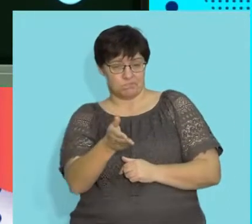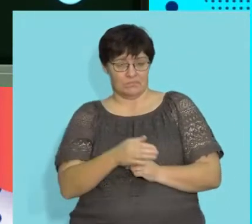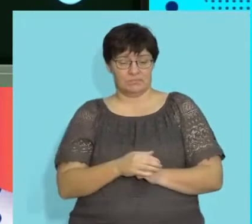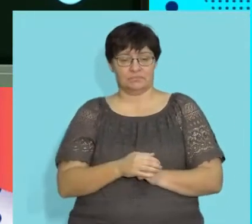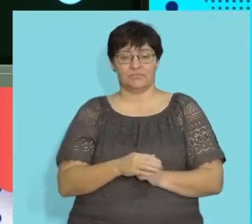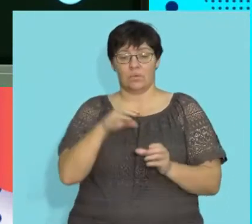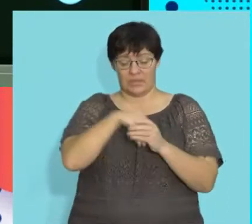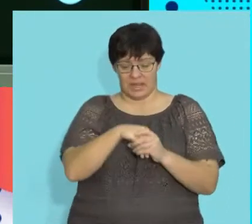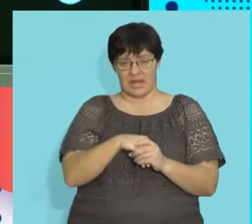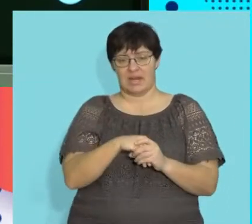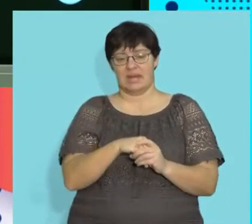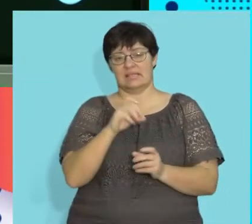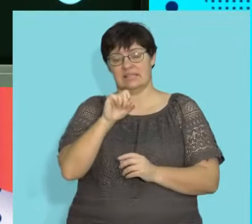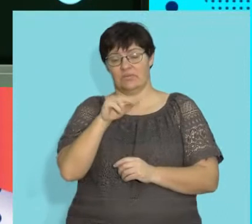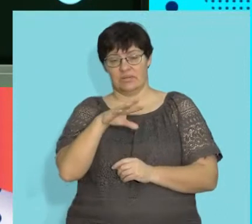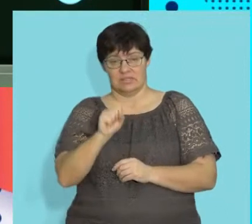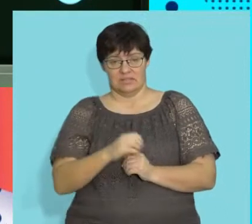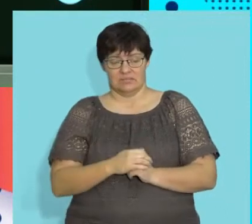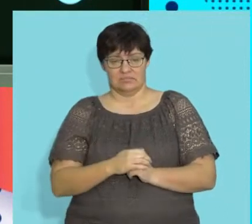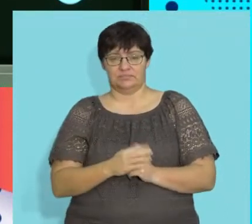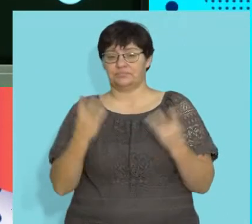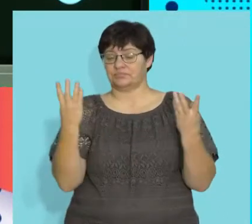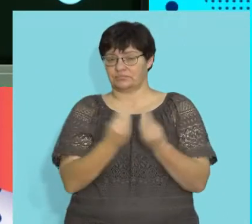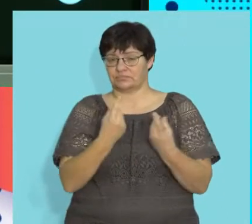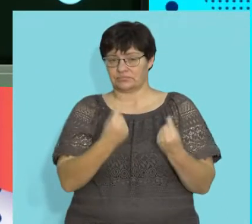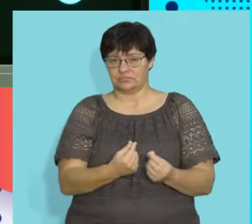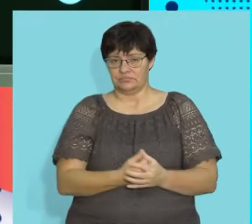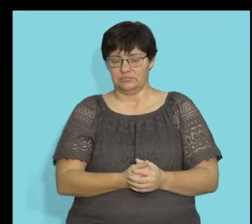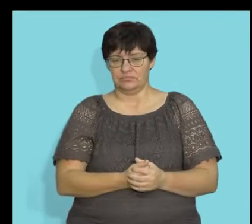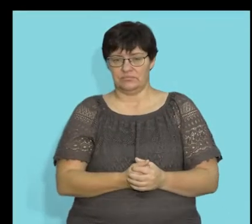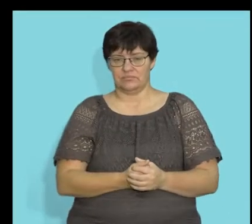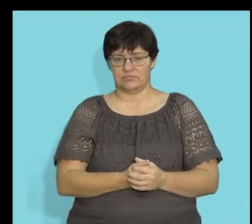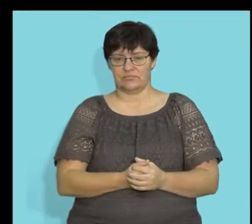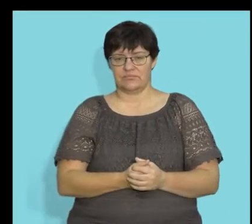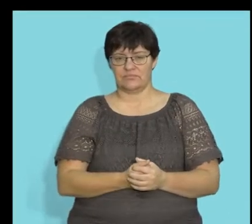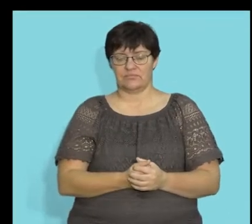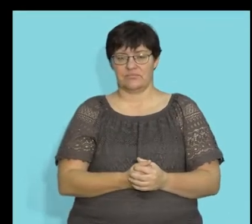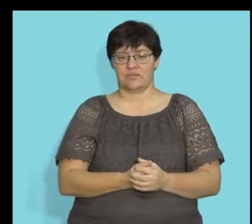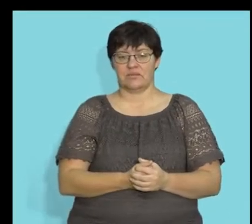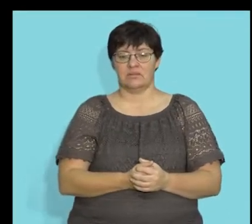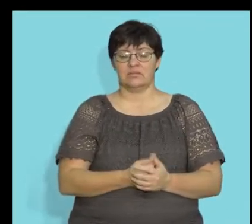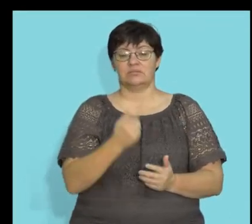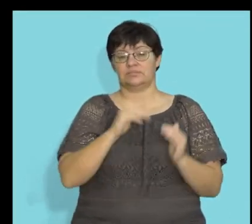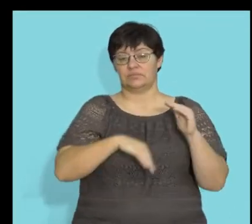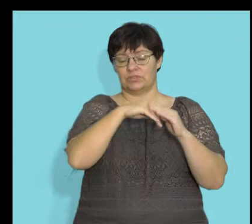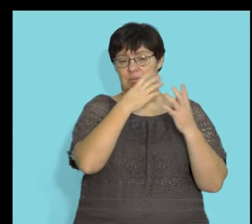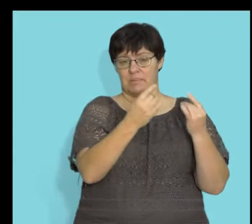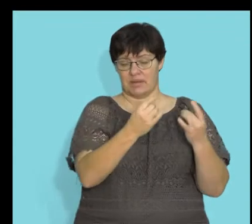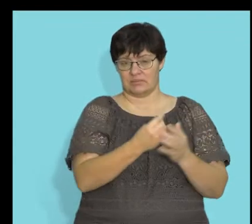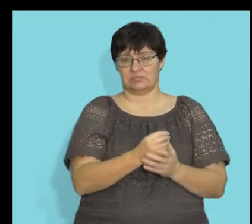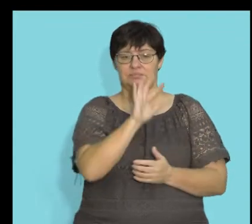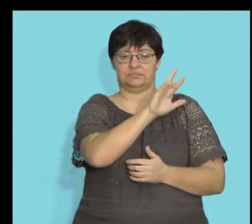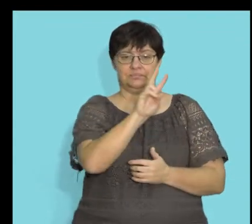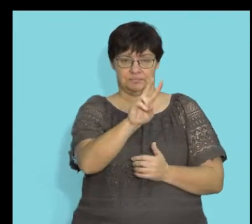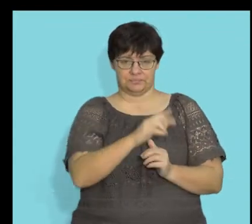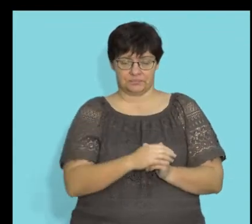actually involved in this series. So let's do that together. So we're going to take the top number, which